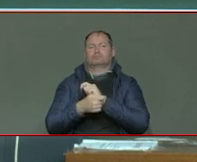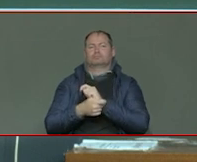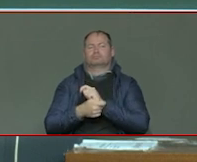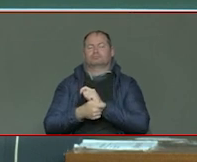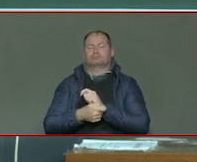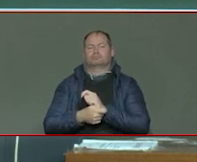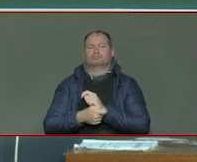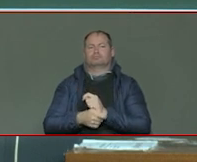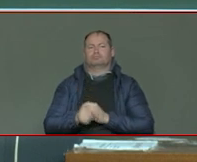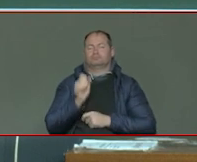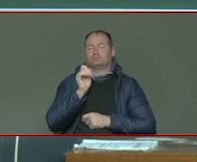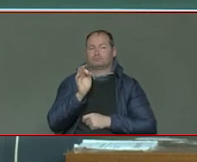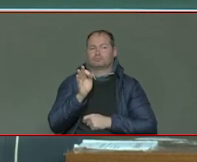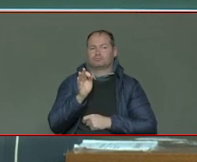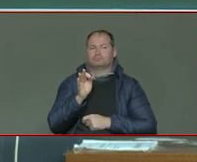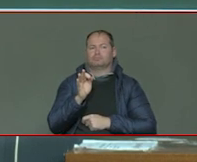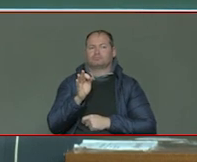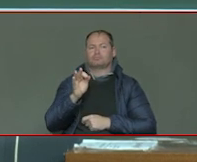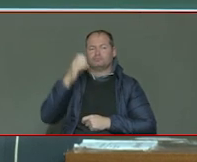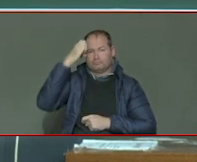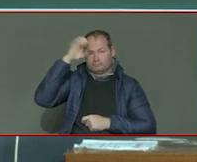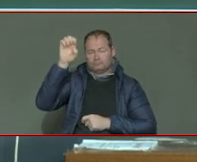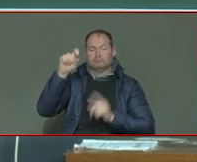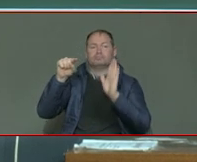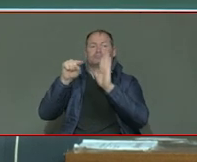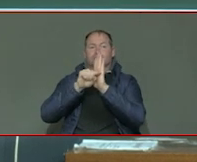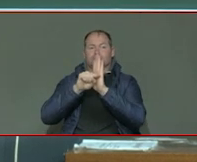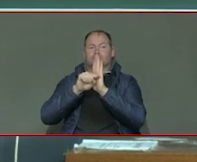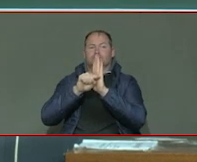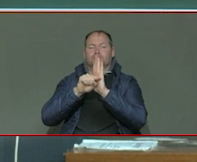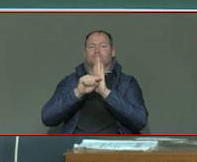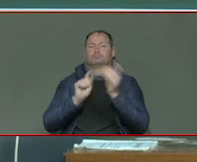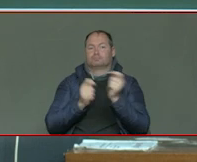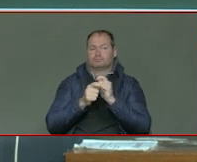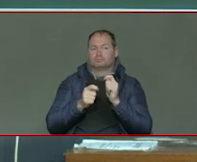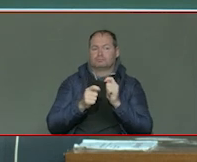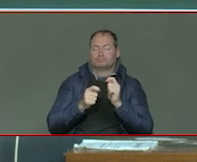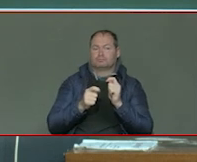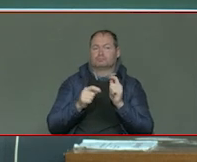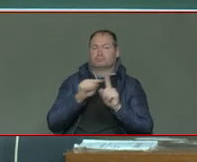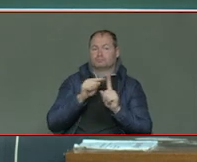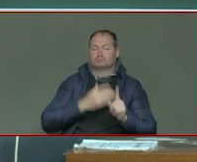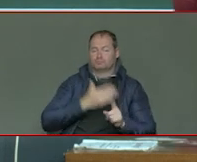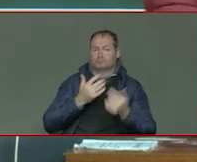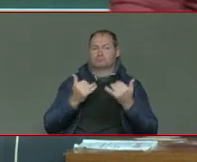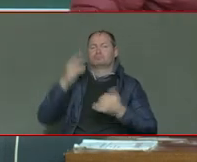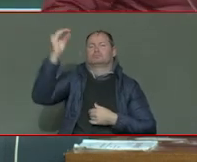exponent. If it's negative, if the exponent is negative and I want to make it positive, I take it to the bottom line and I've made it